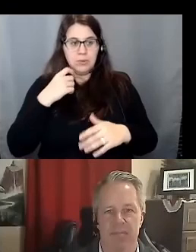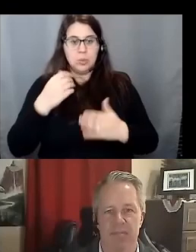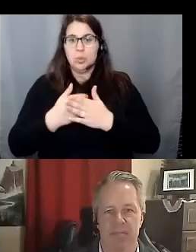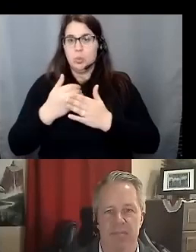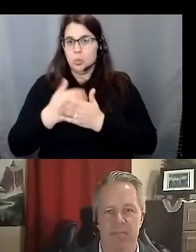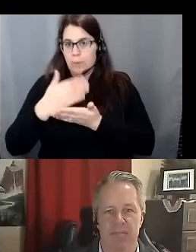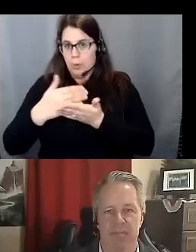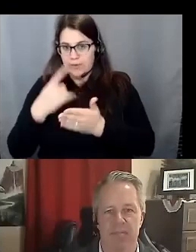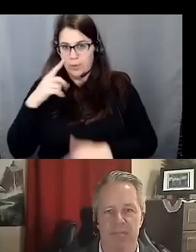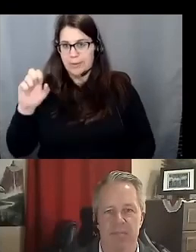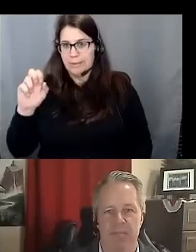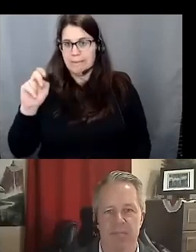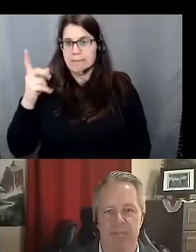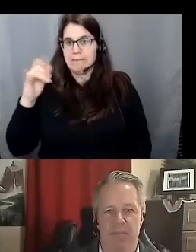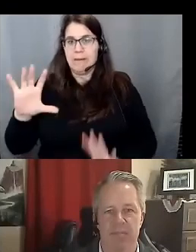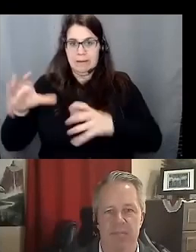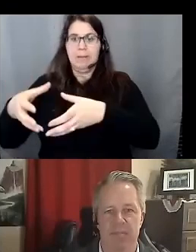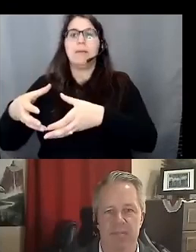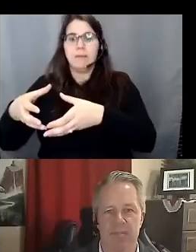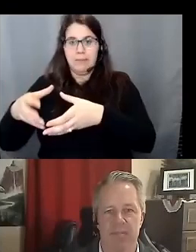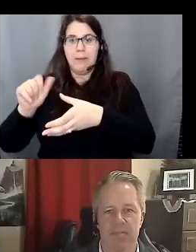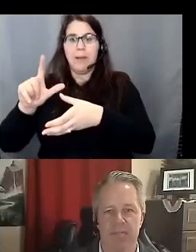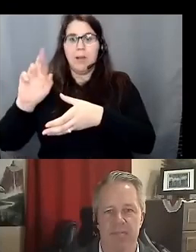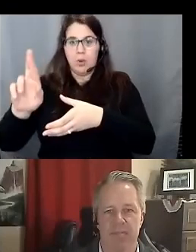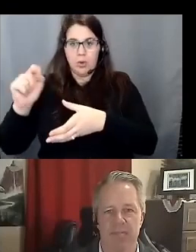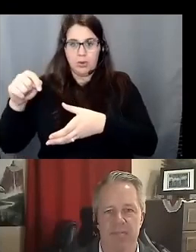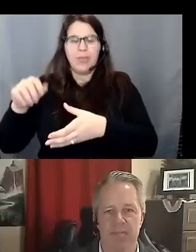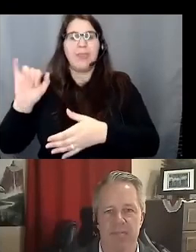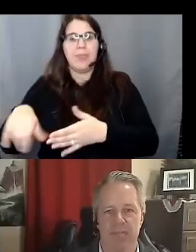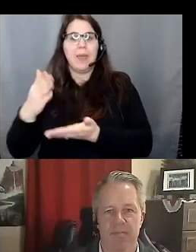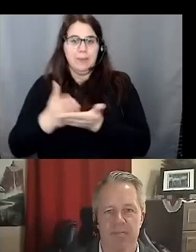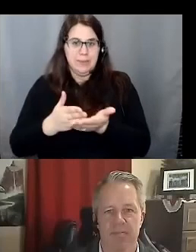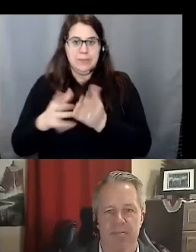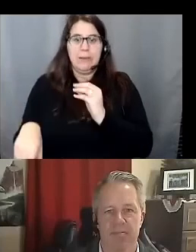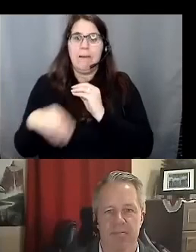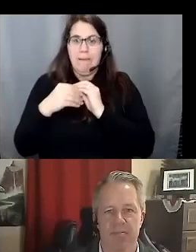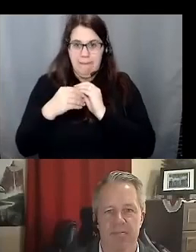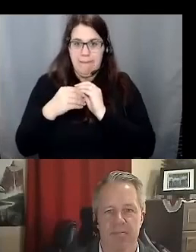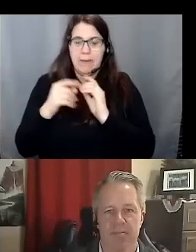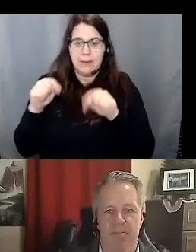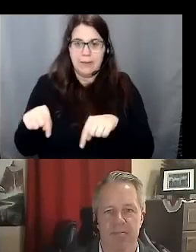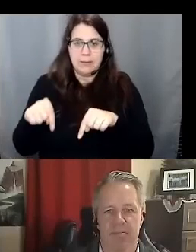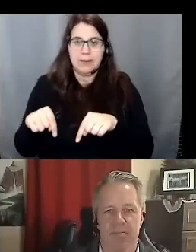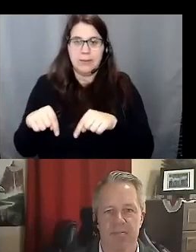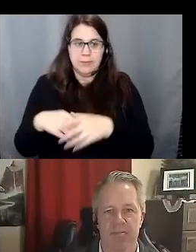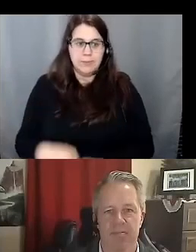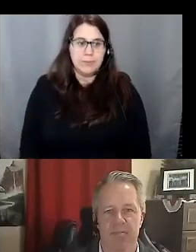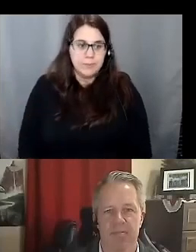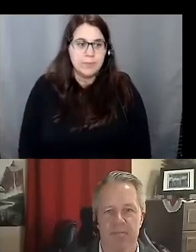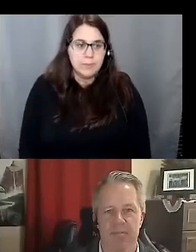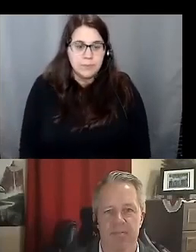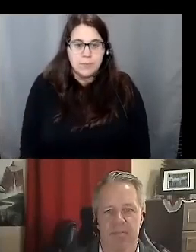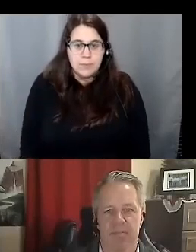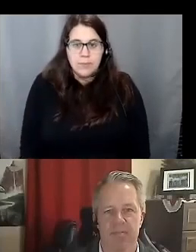piece is a additional feature to entities through this method. And then, of course, we'll